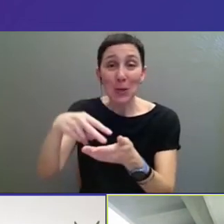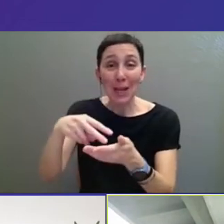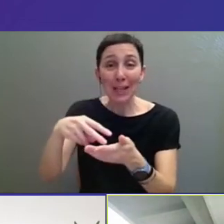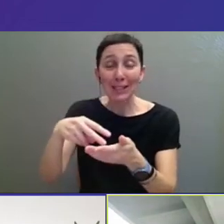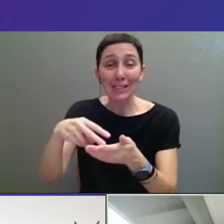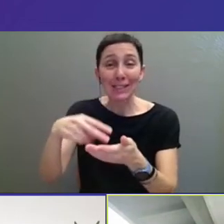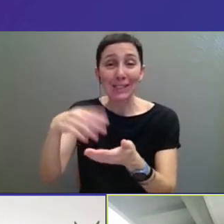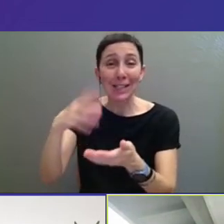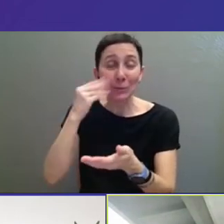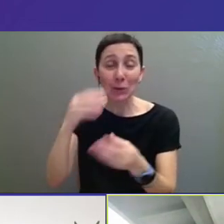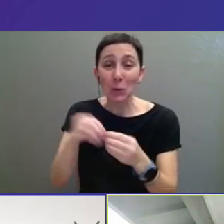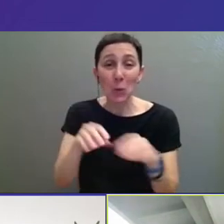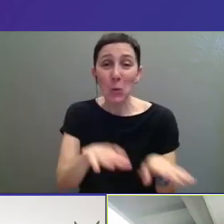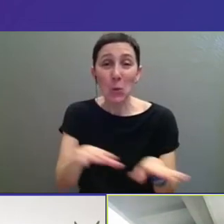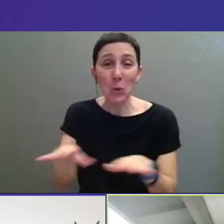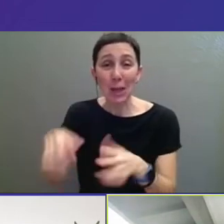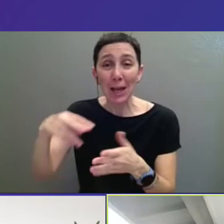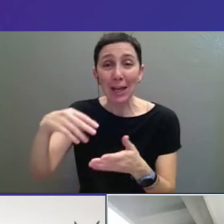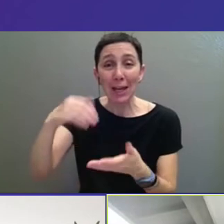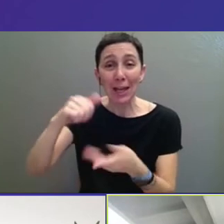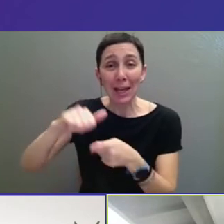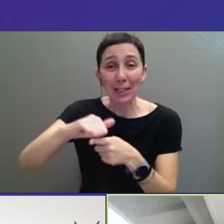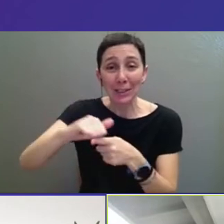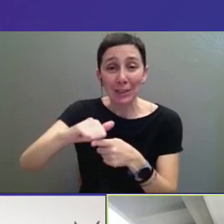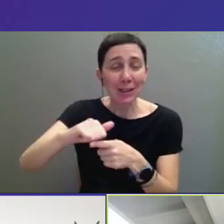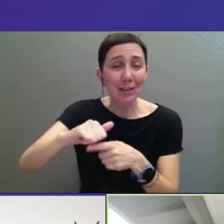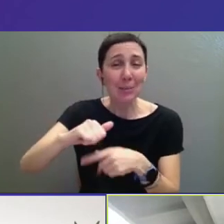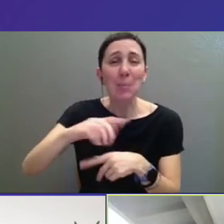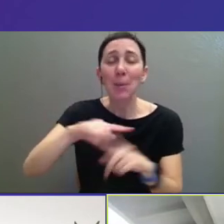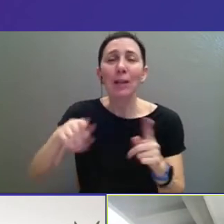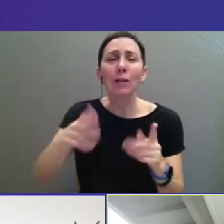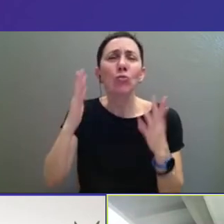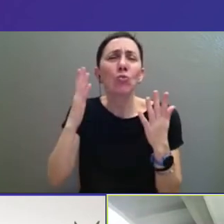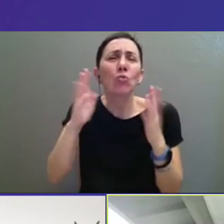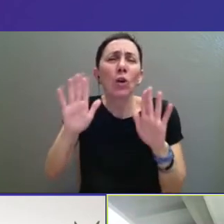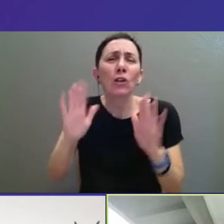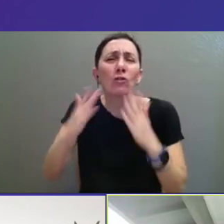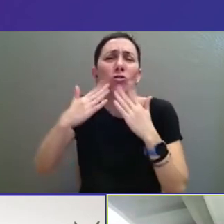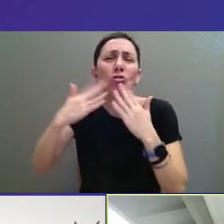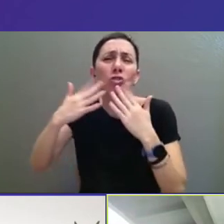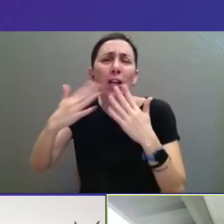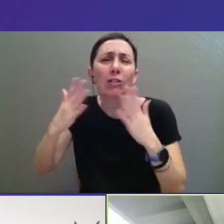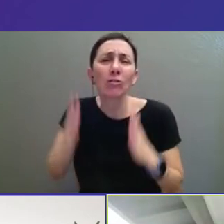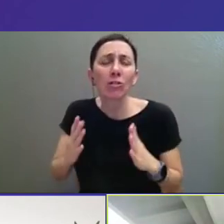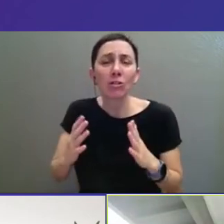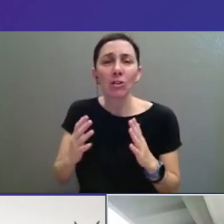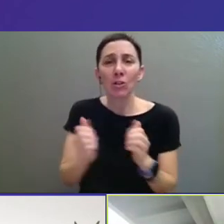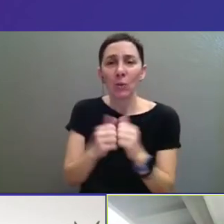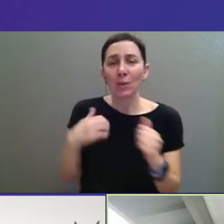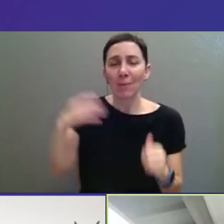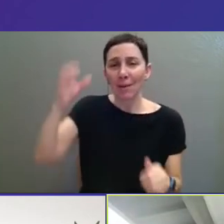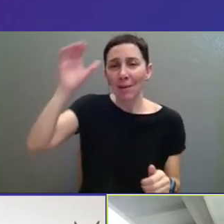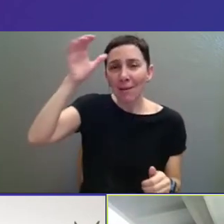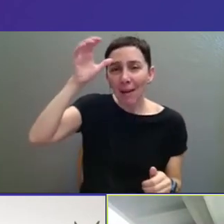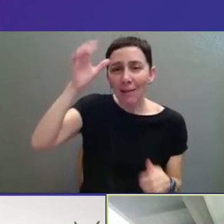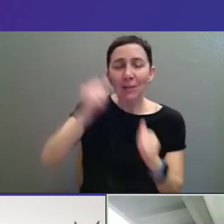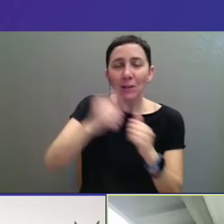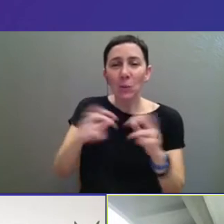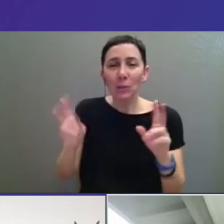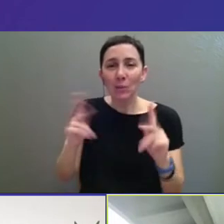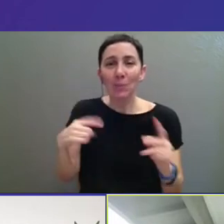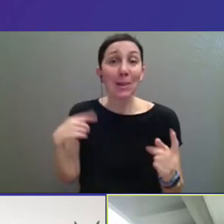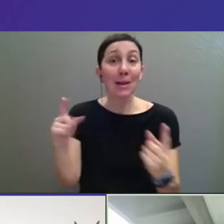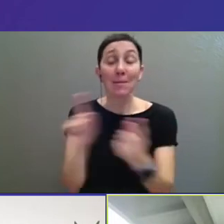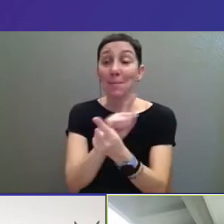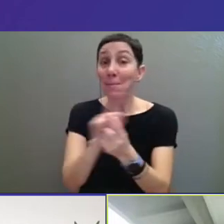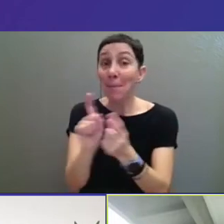but is an incredible chanter. To be able to do that with my cousin, to be able to do that with many people that I was either meeting